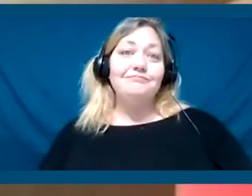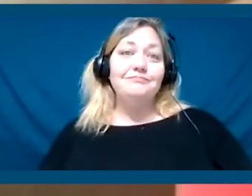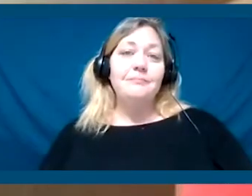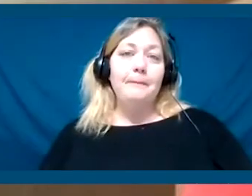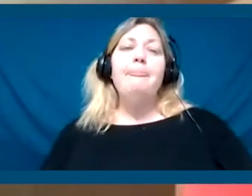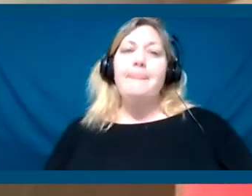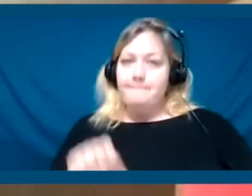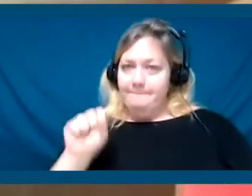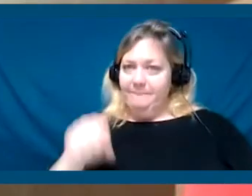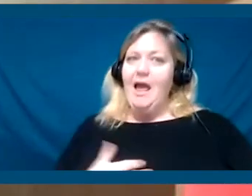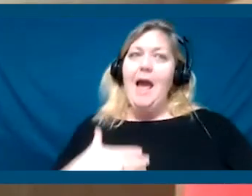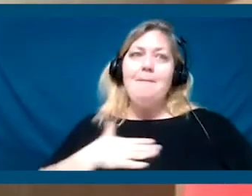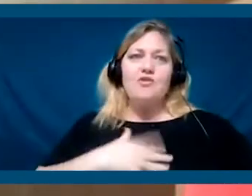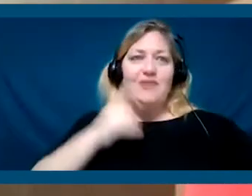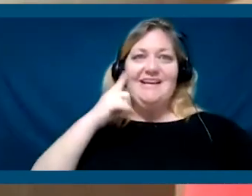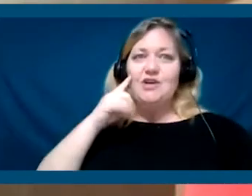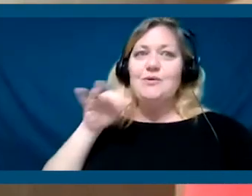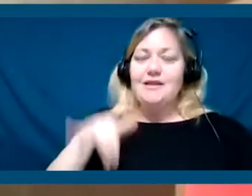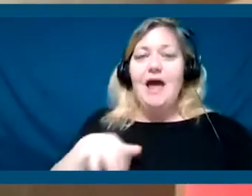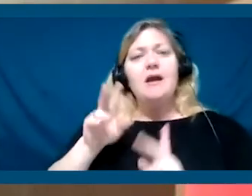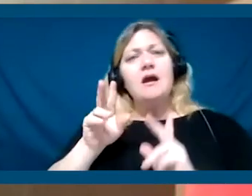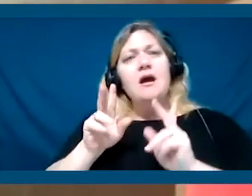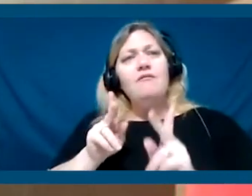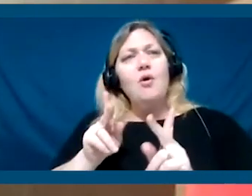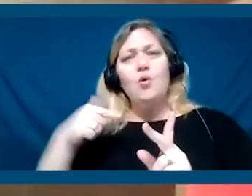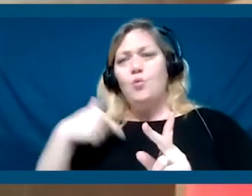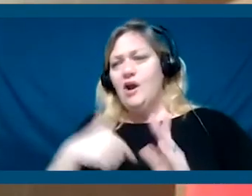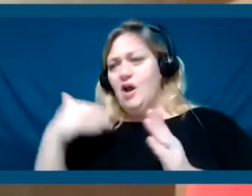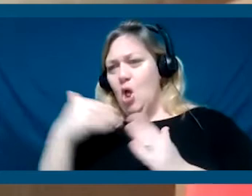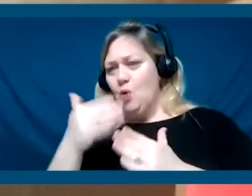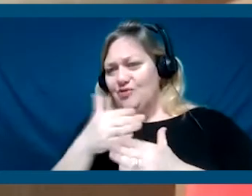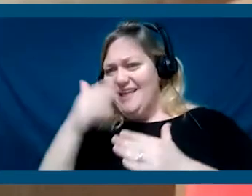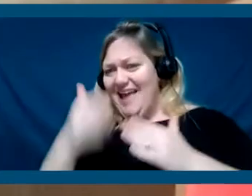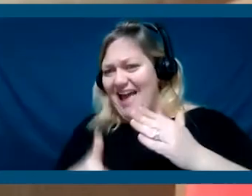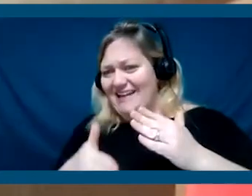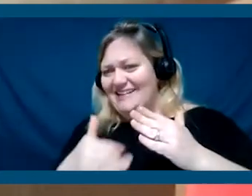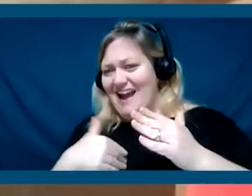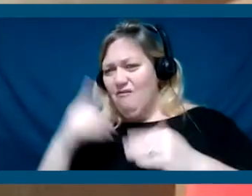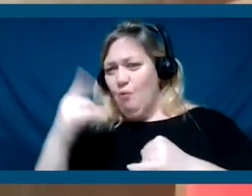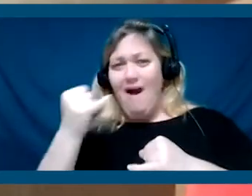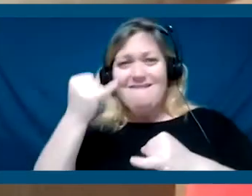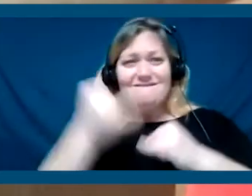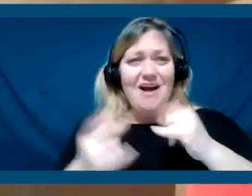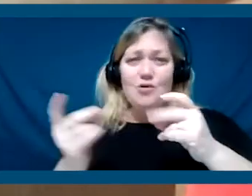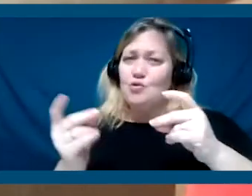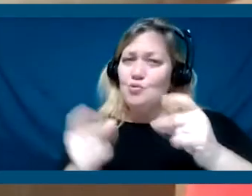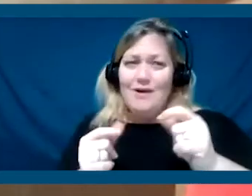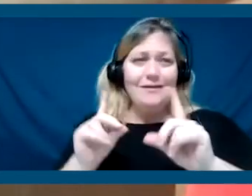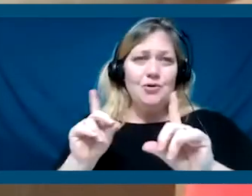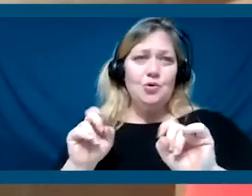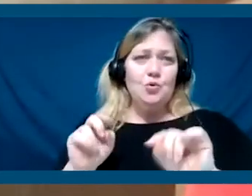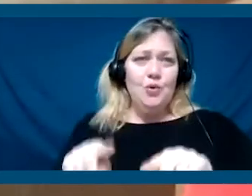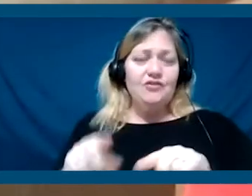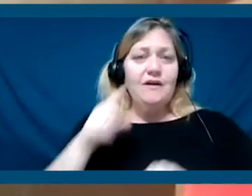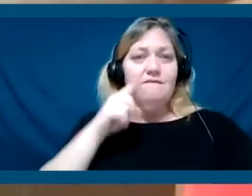I appreciate hearing that. Folks, we're coming to the end. And so I have one final quick question